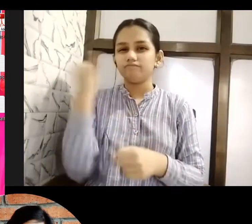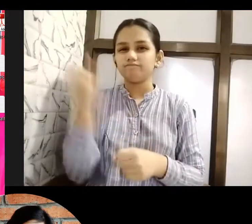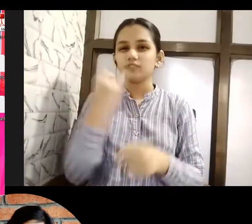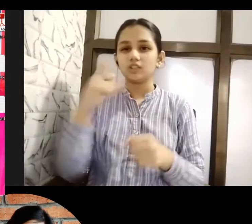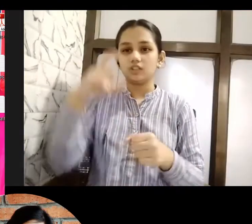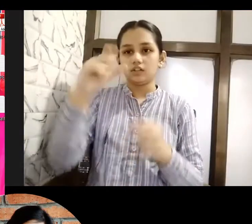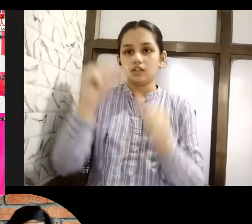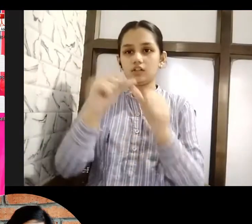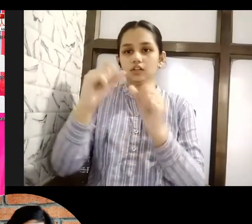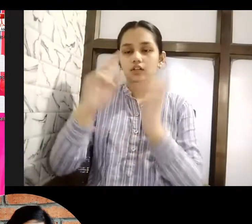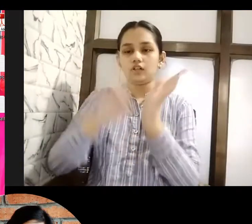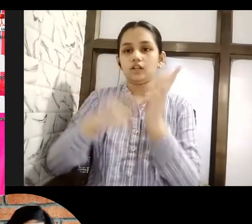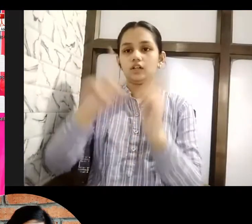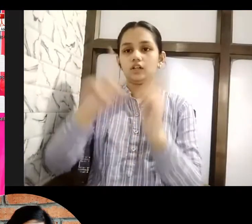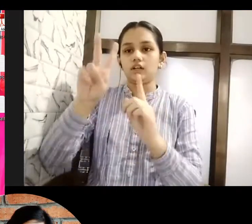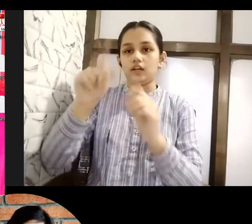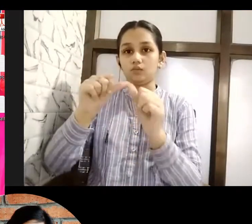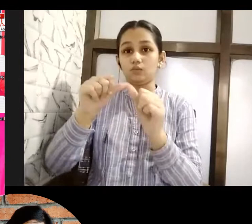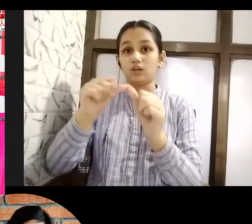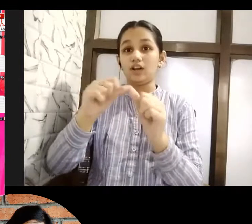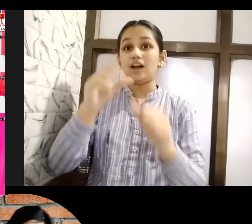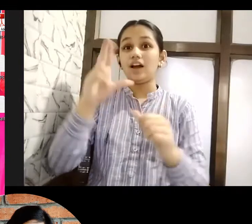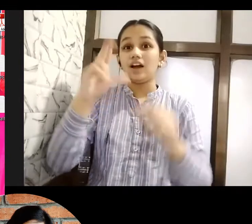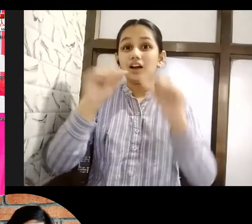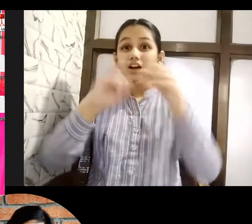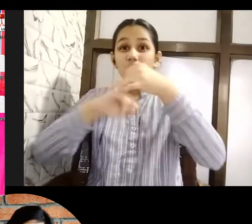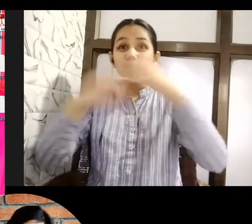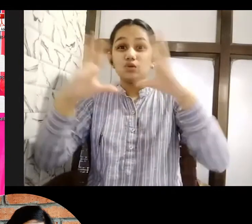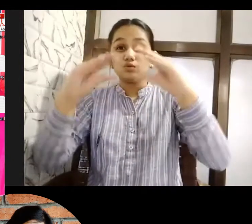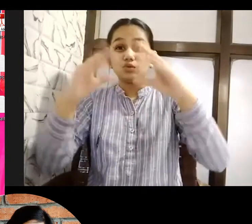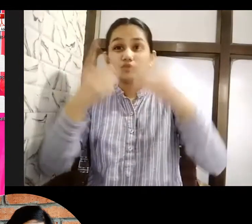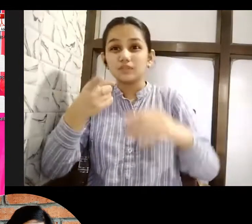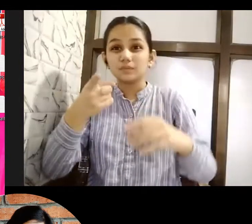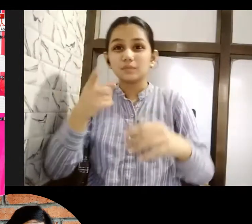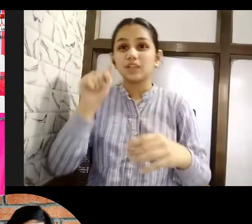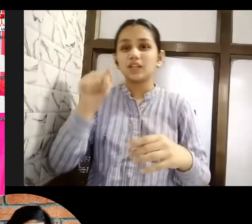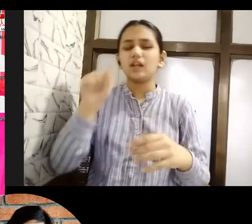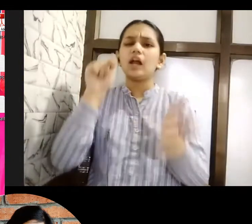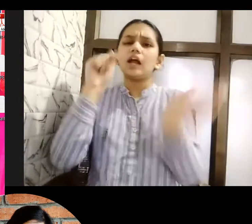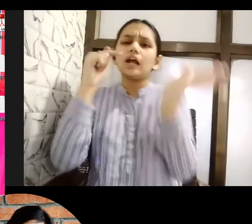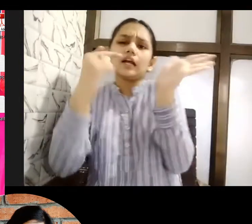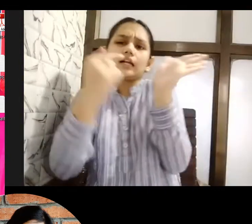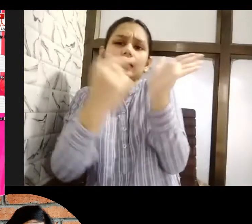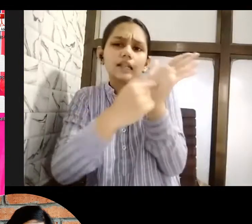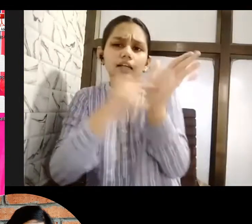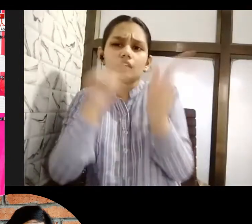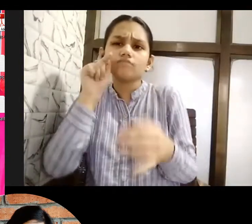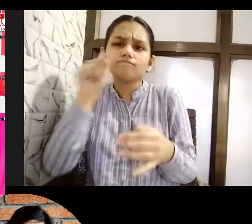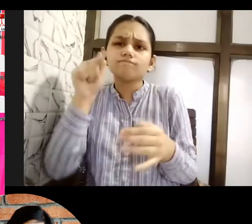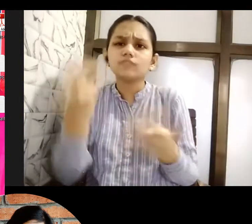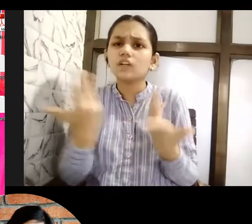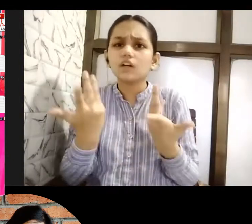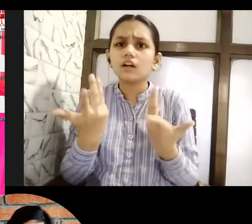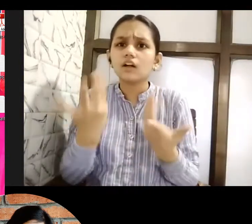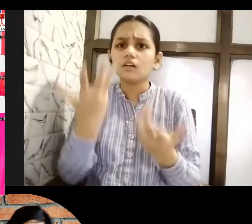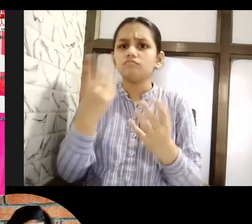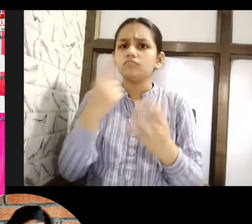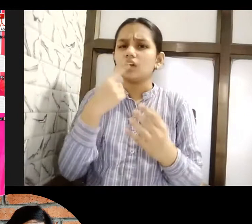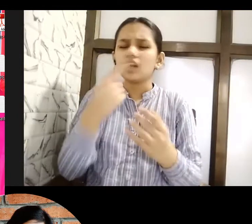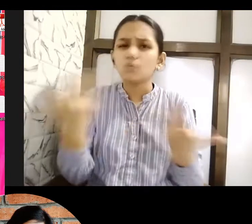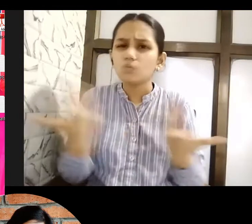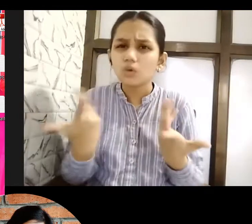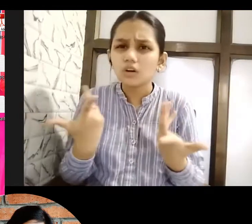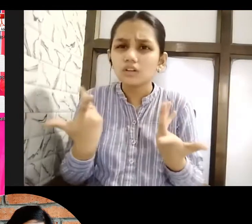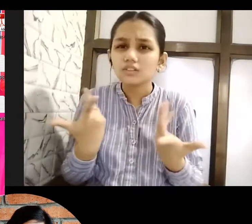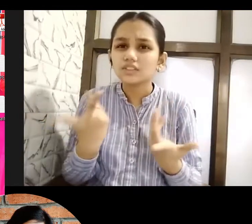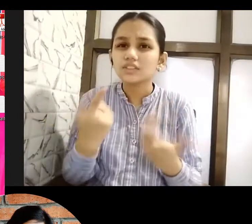and I see this Canva software. When I click on this software, what is it telling me?